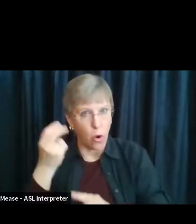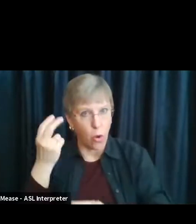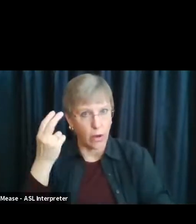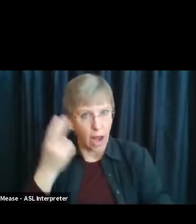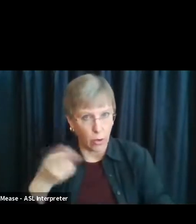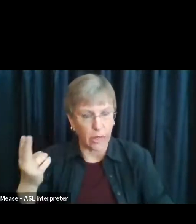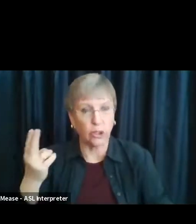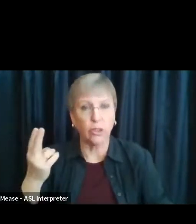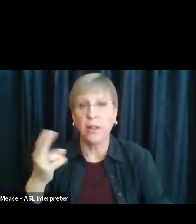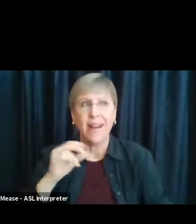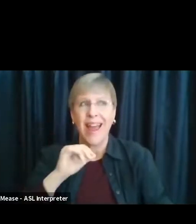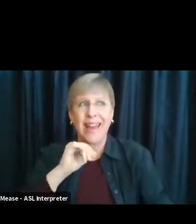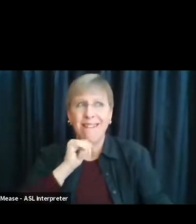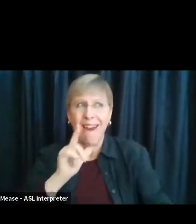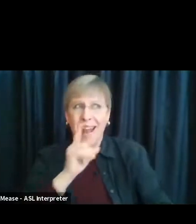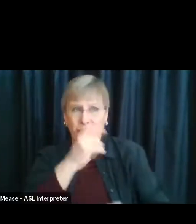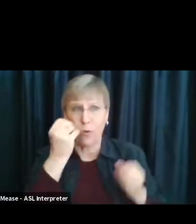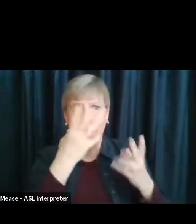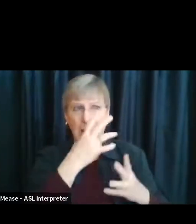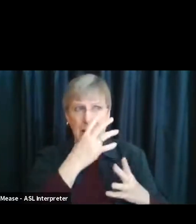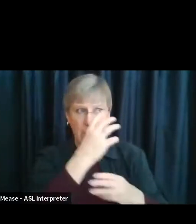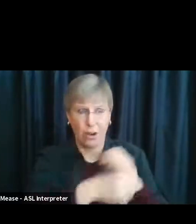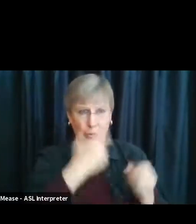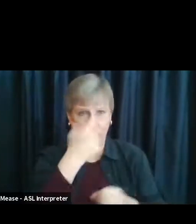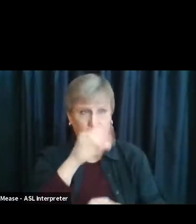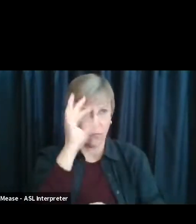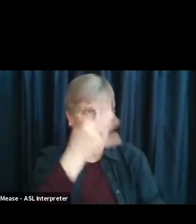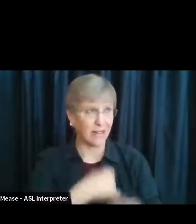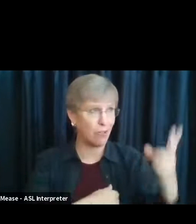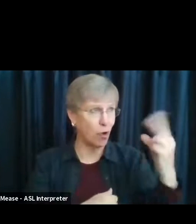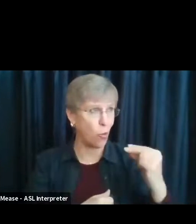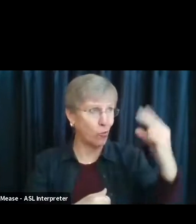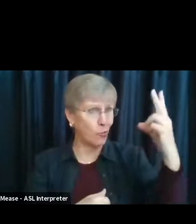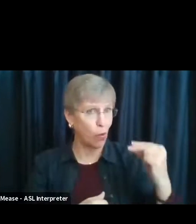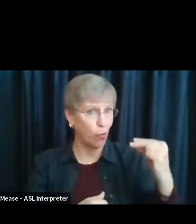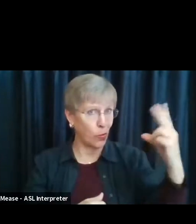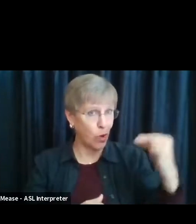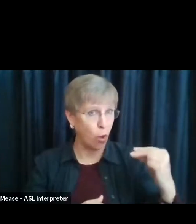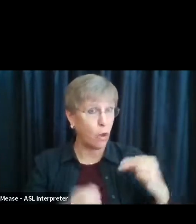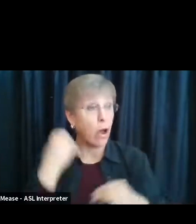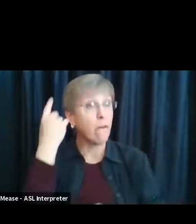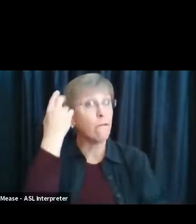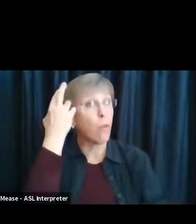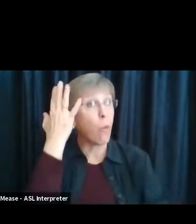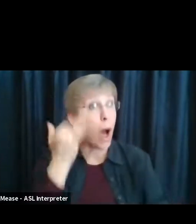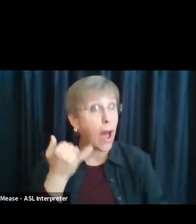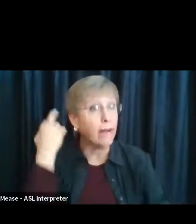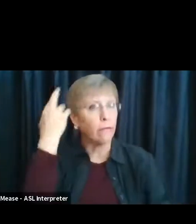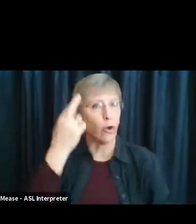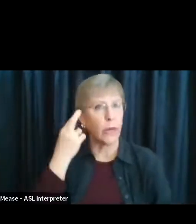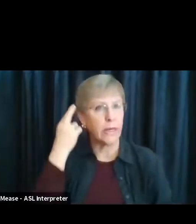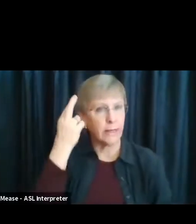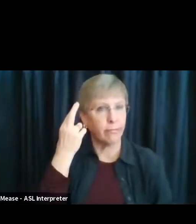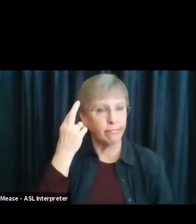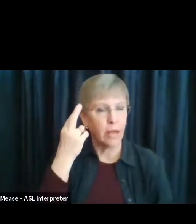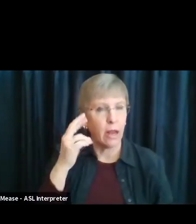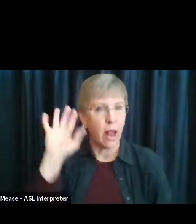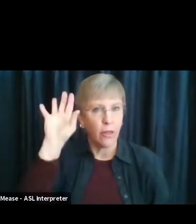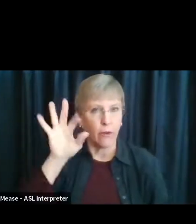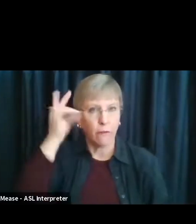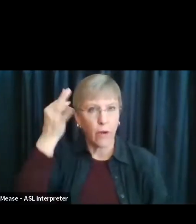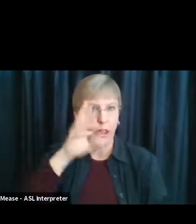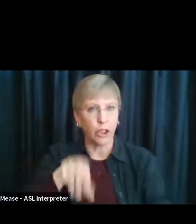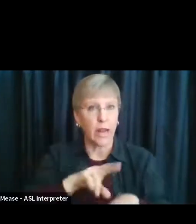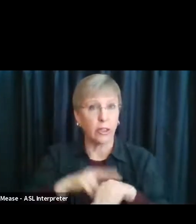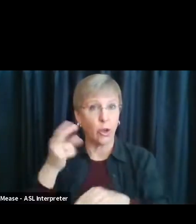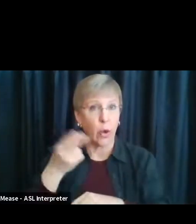because France is always saying no. France is saying no for a reason, because the French national